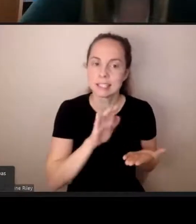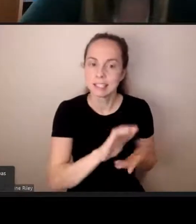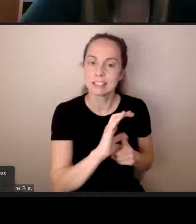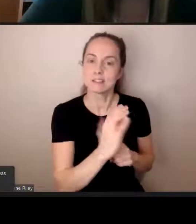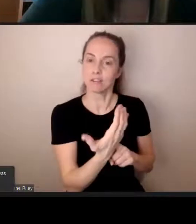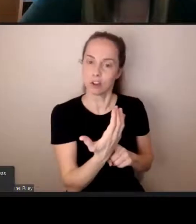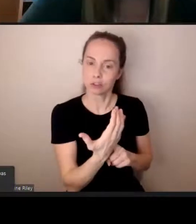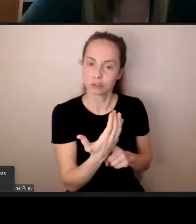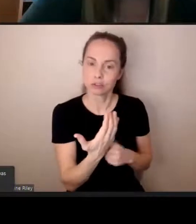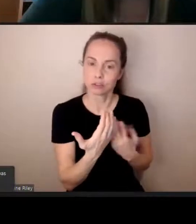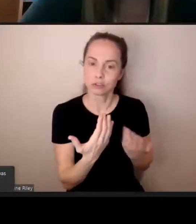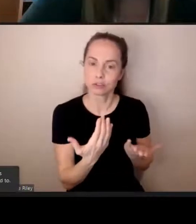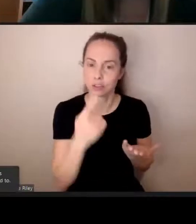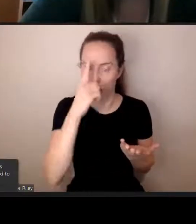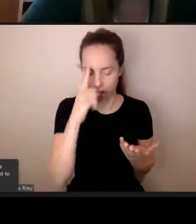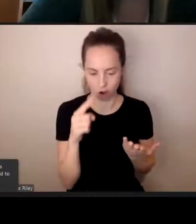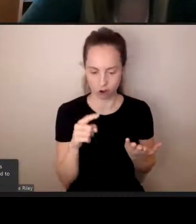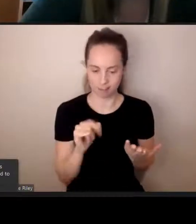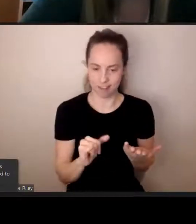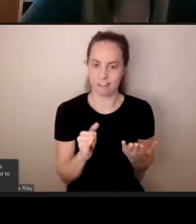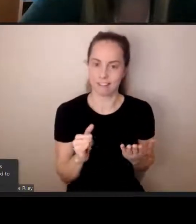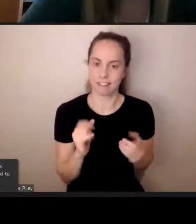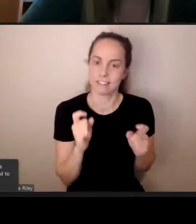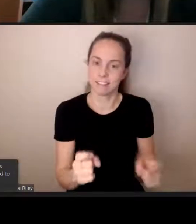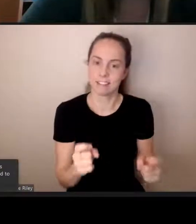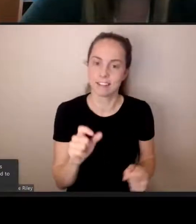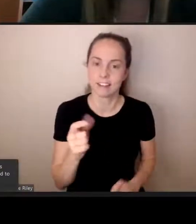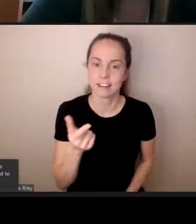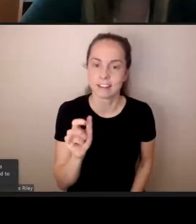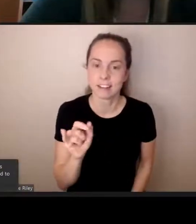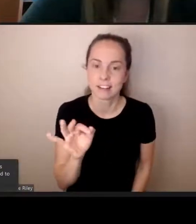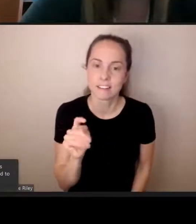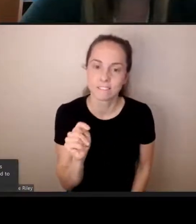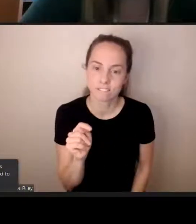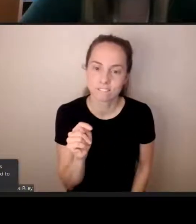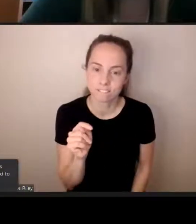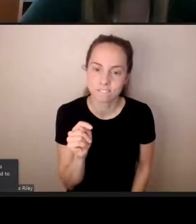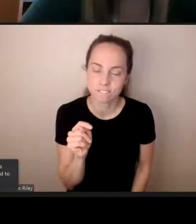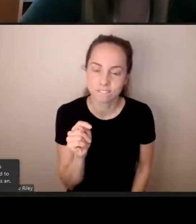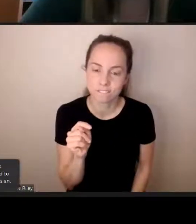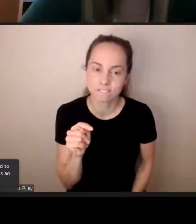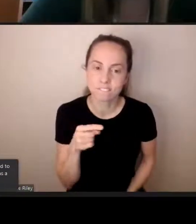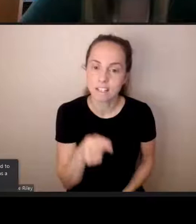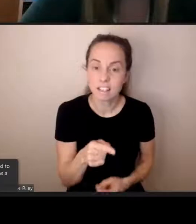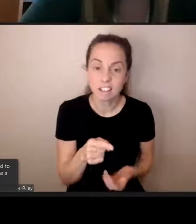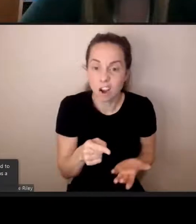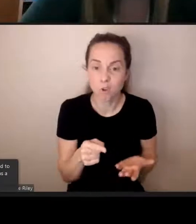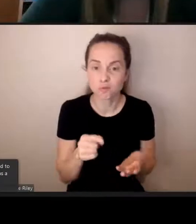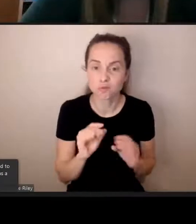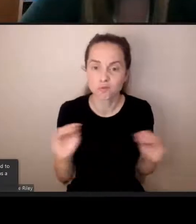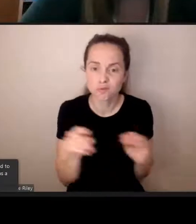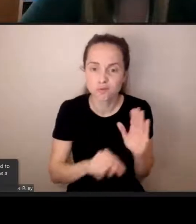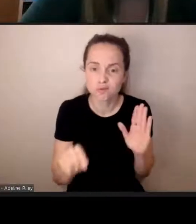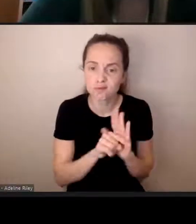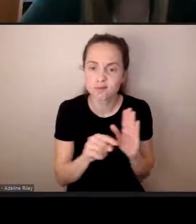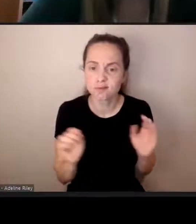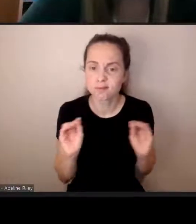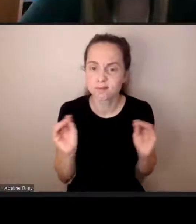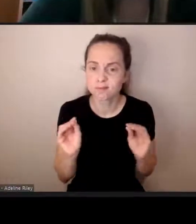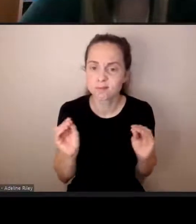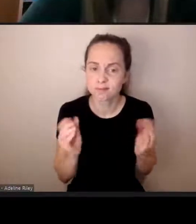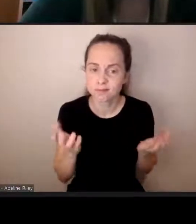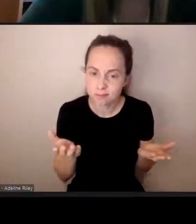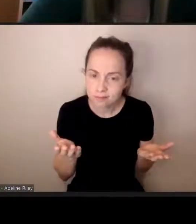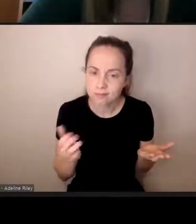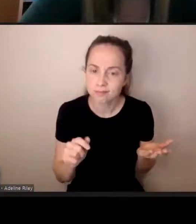gift that had to be kind of managed. And he didn't see it as a negative at all. And I feel like there